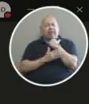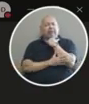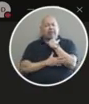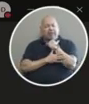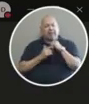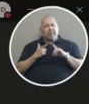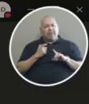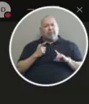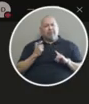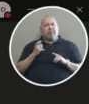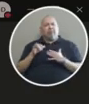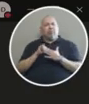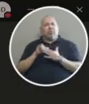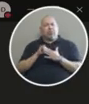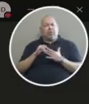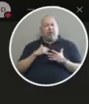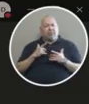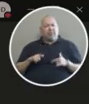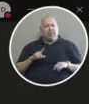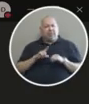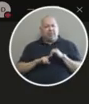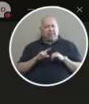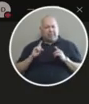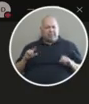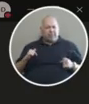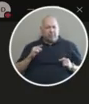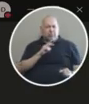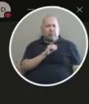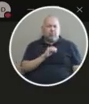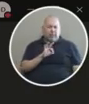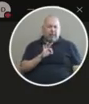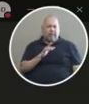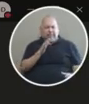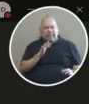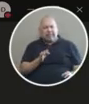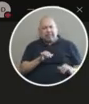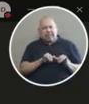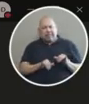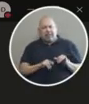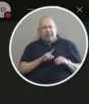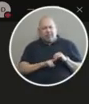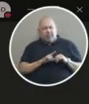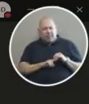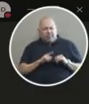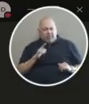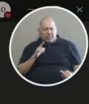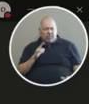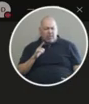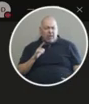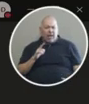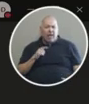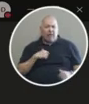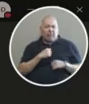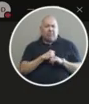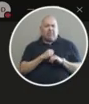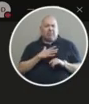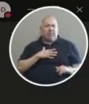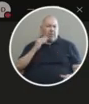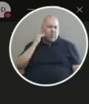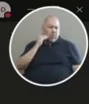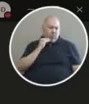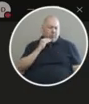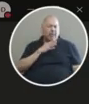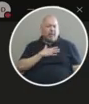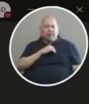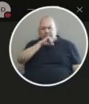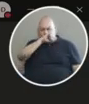from New York. I've been here since 2009. I decided to stay here in El Paso and make this home. And